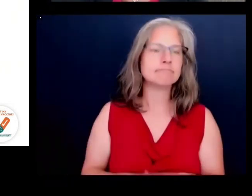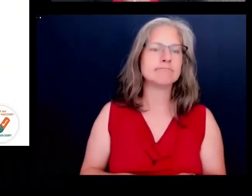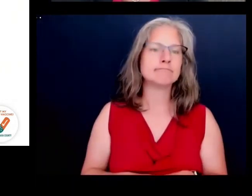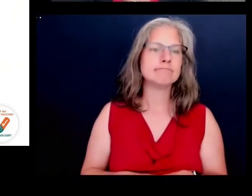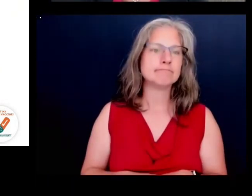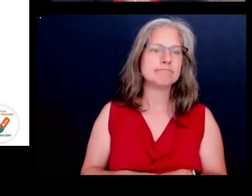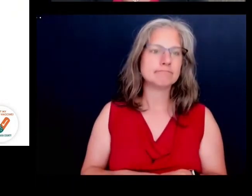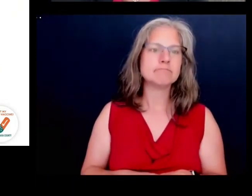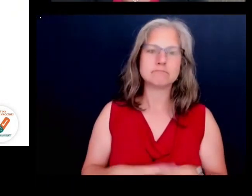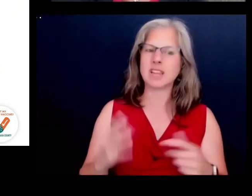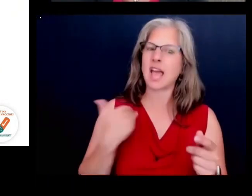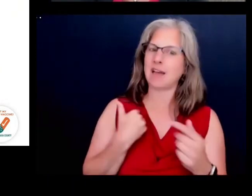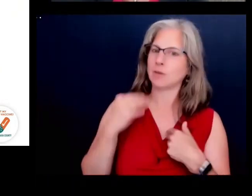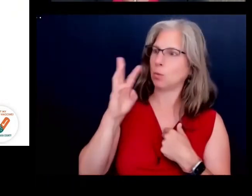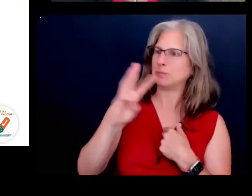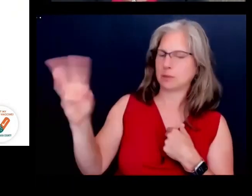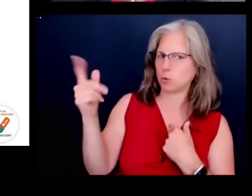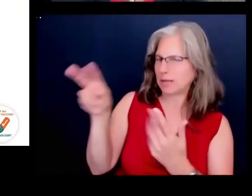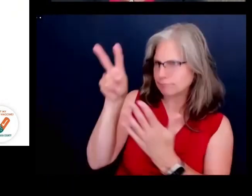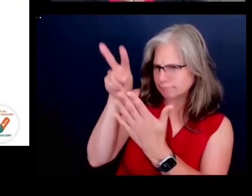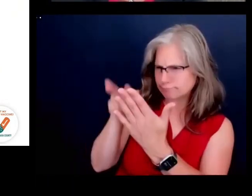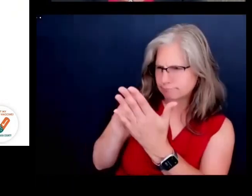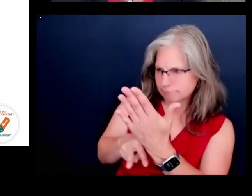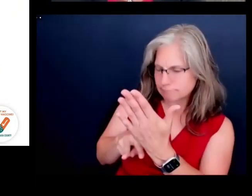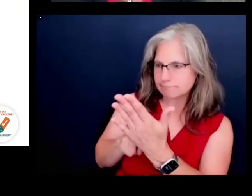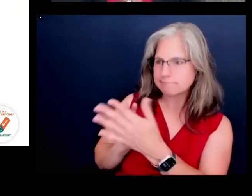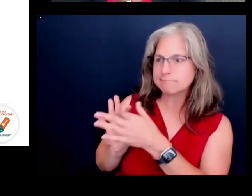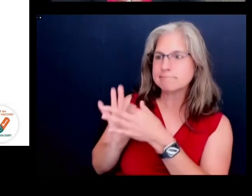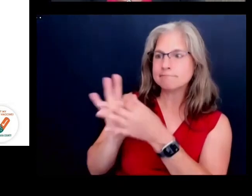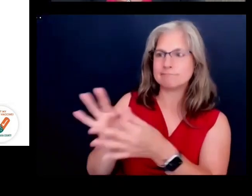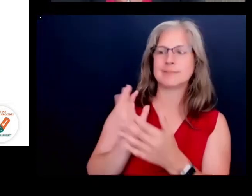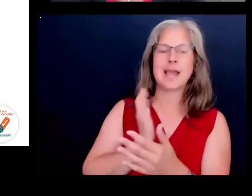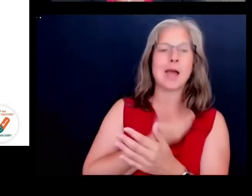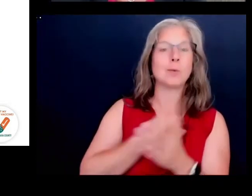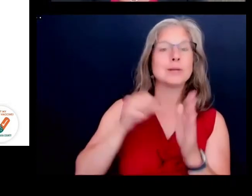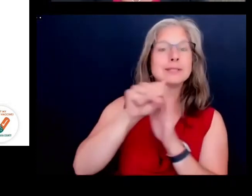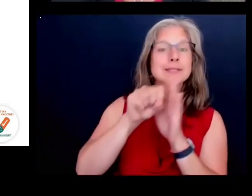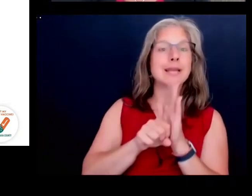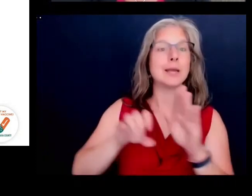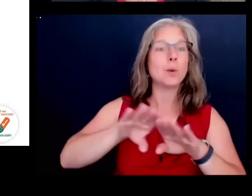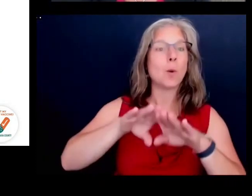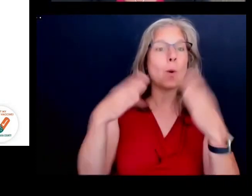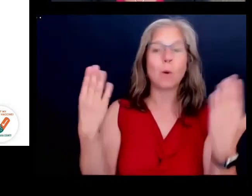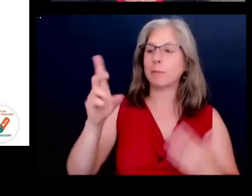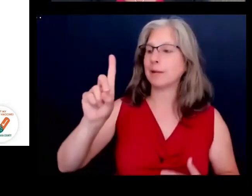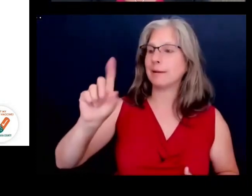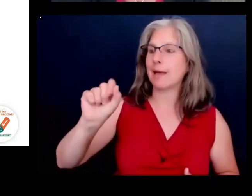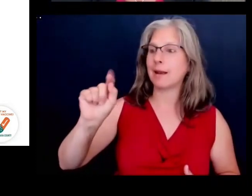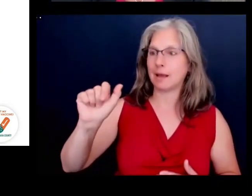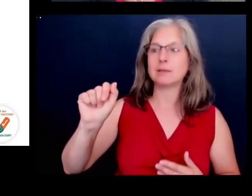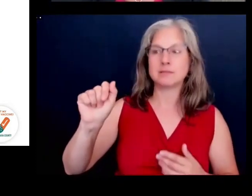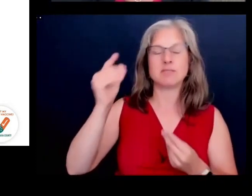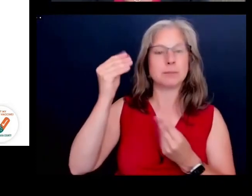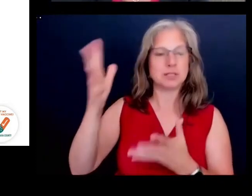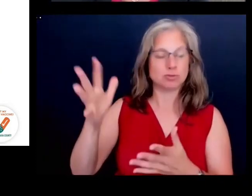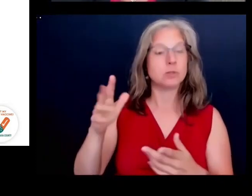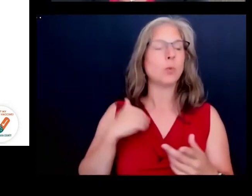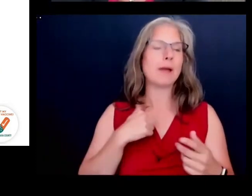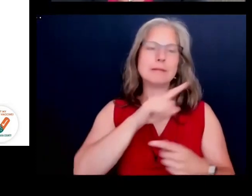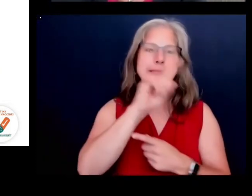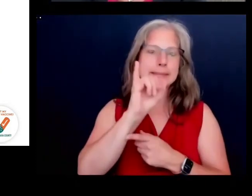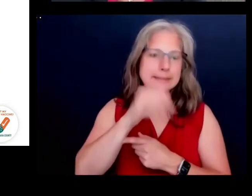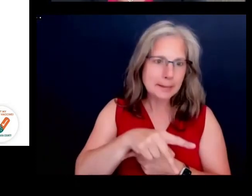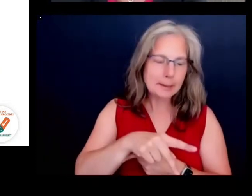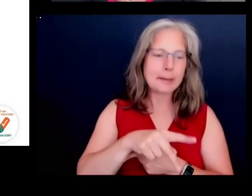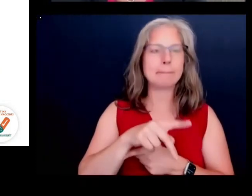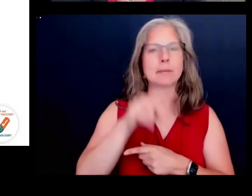have, this is also on our website, linked to the state open data source. So we have zip codes, we have